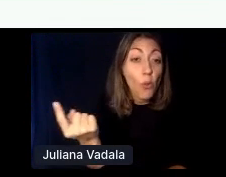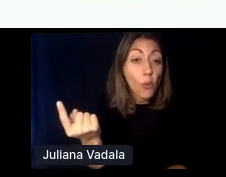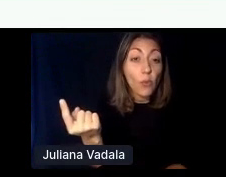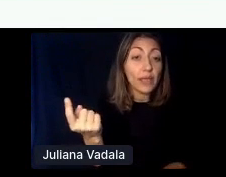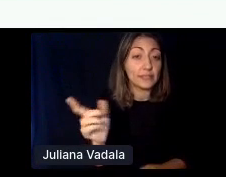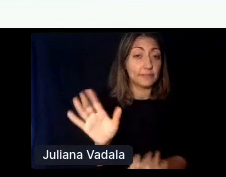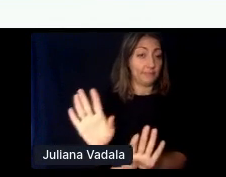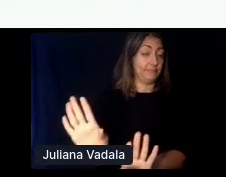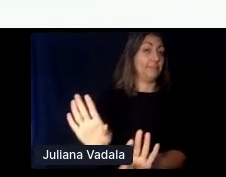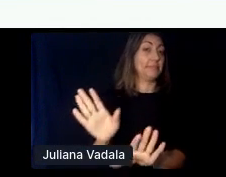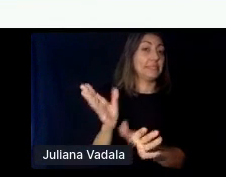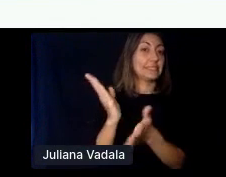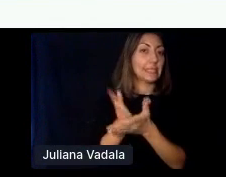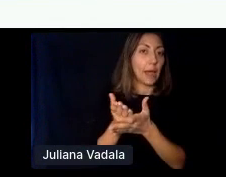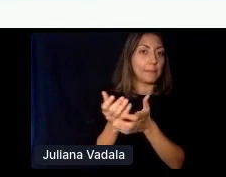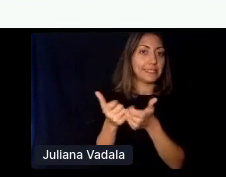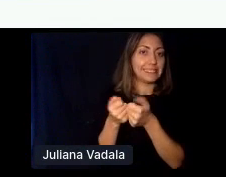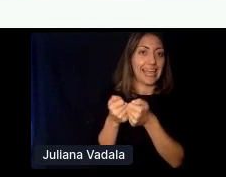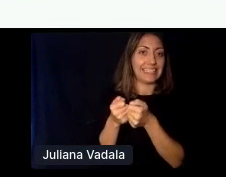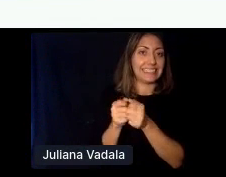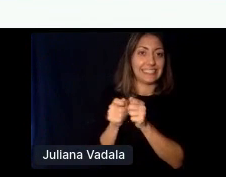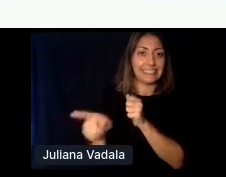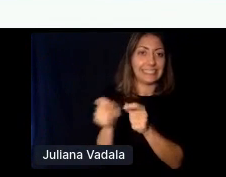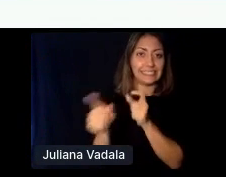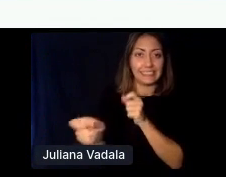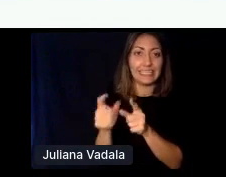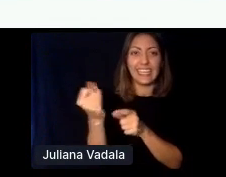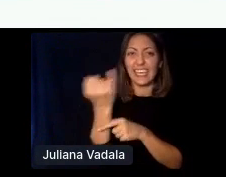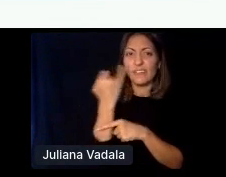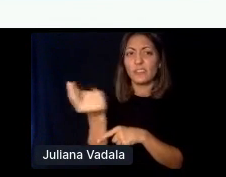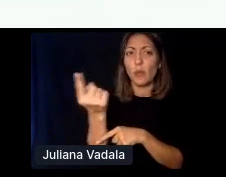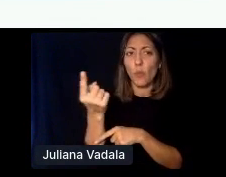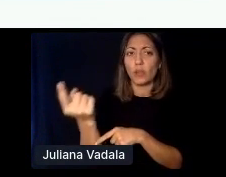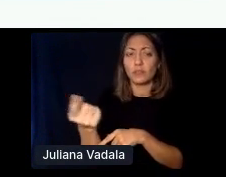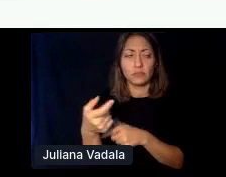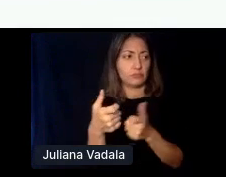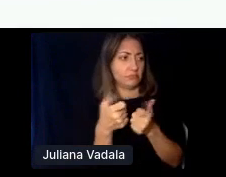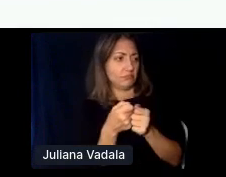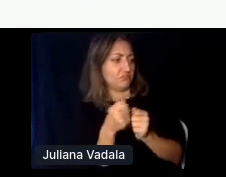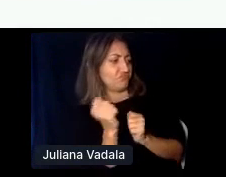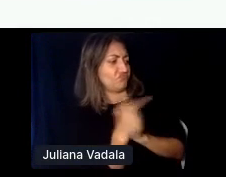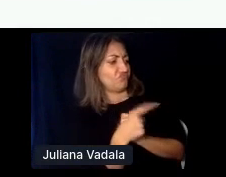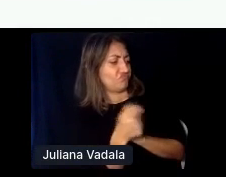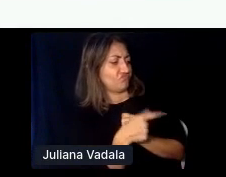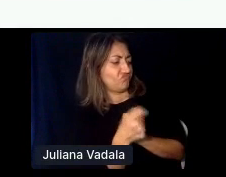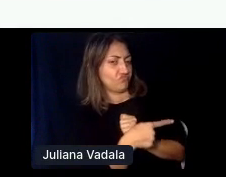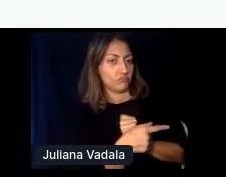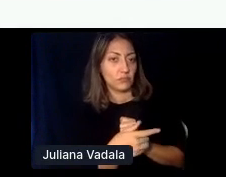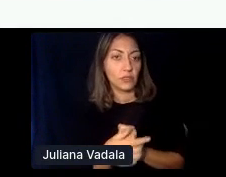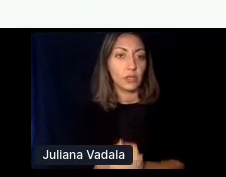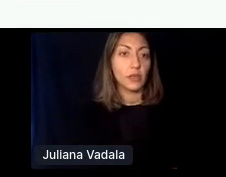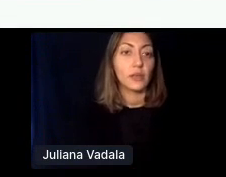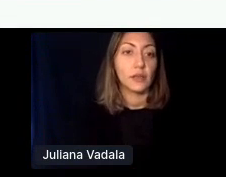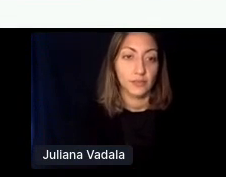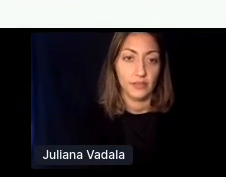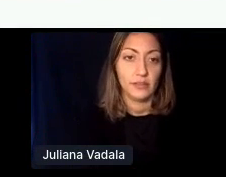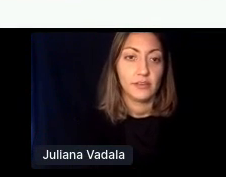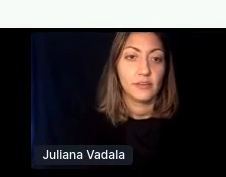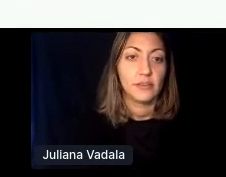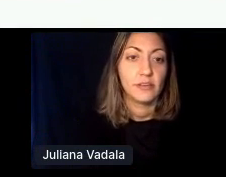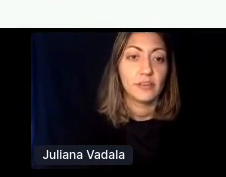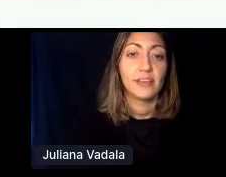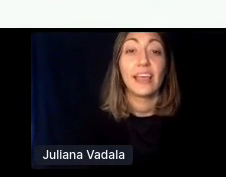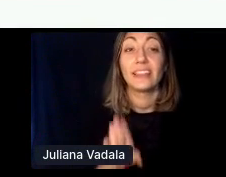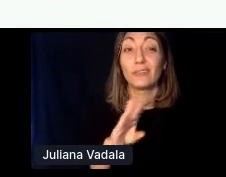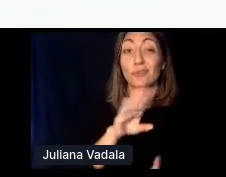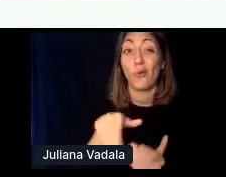is training in the text banking process about how to do this, but like there's a whole recommended reply